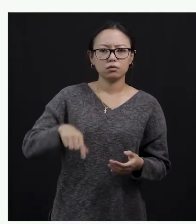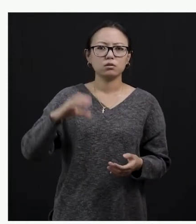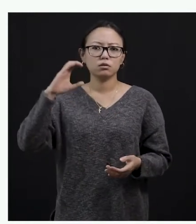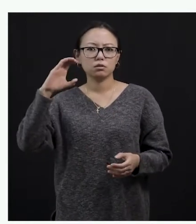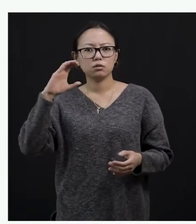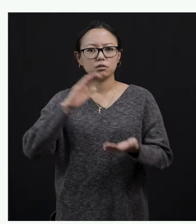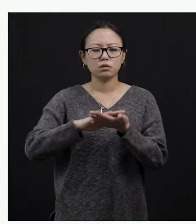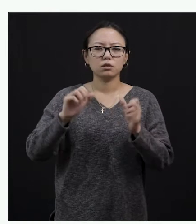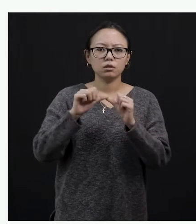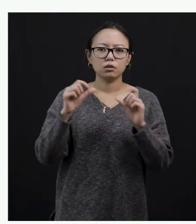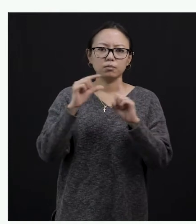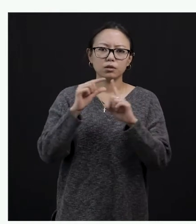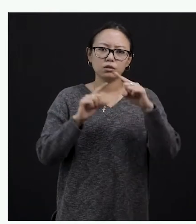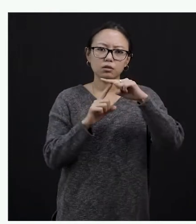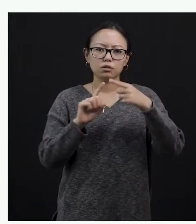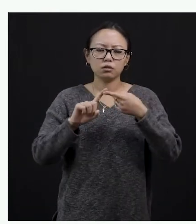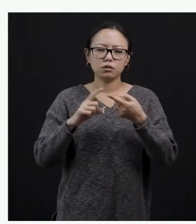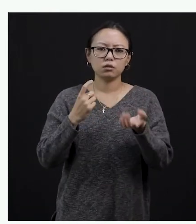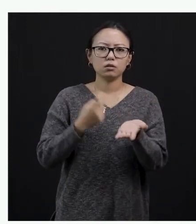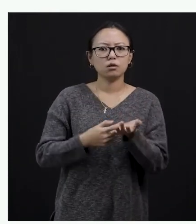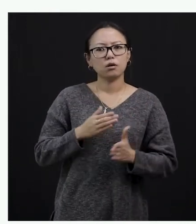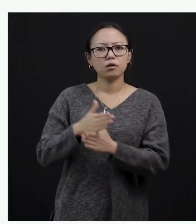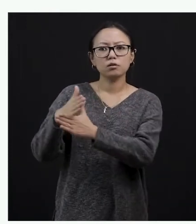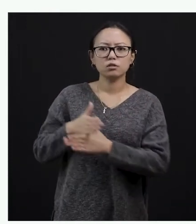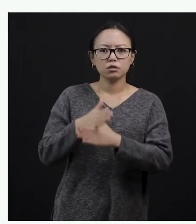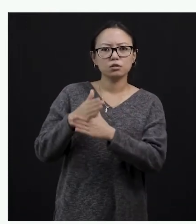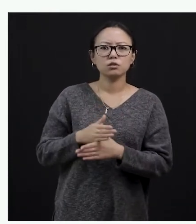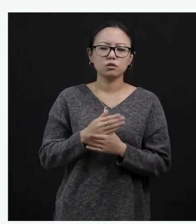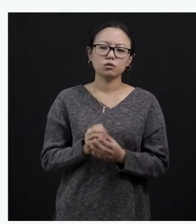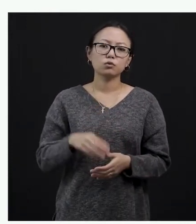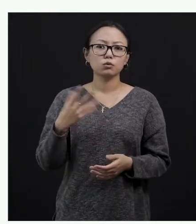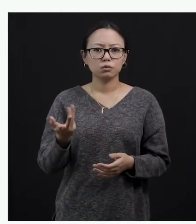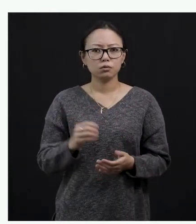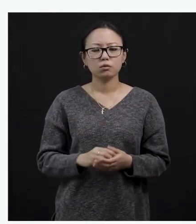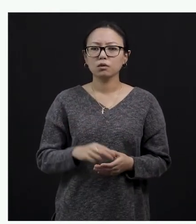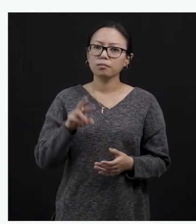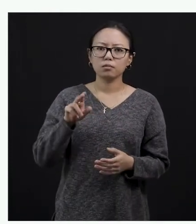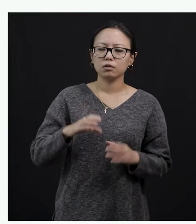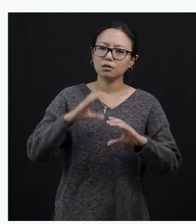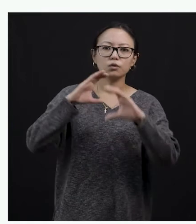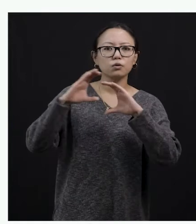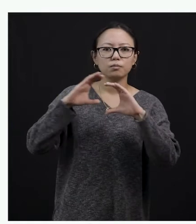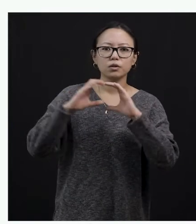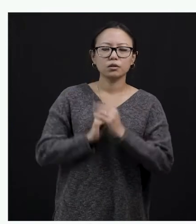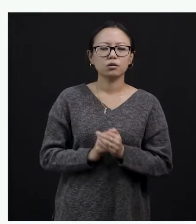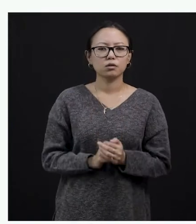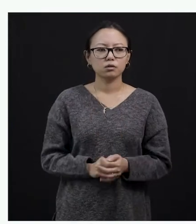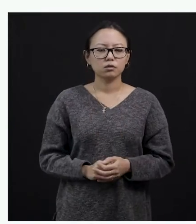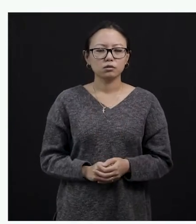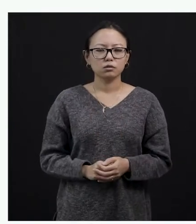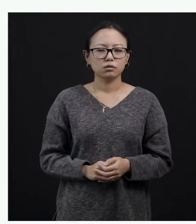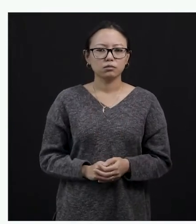that is also communication. You are sharing your knowledge, you are sharing your